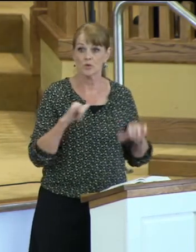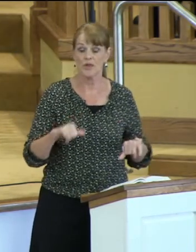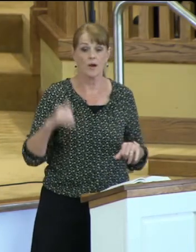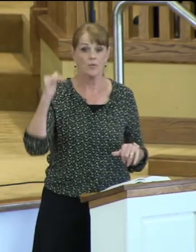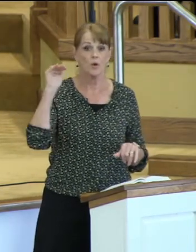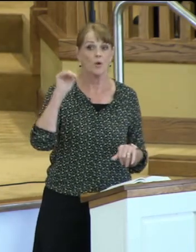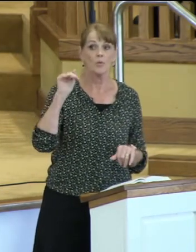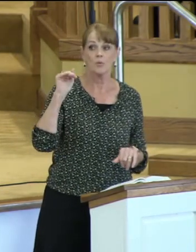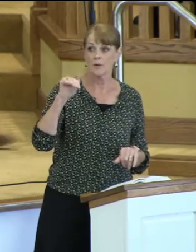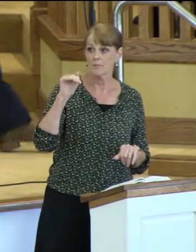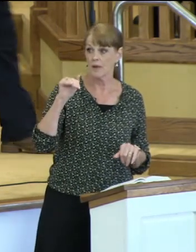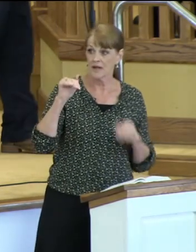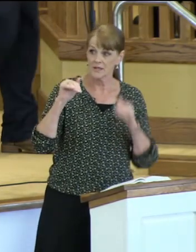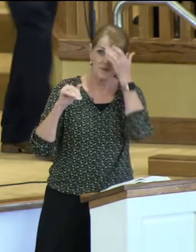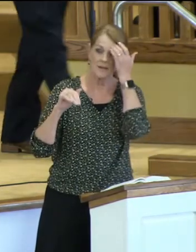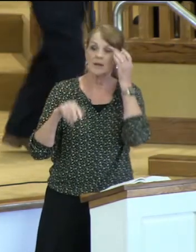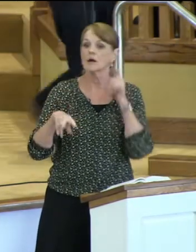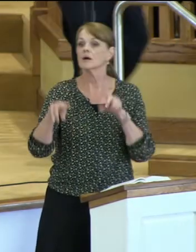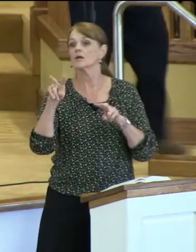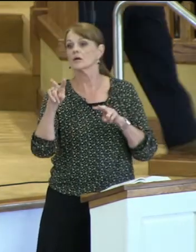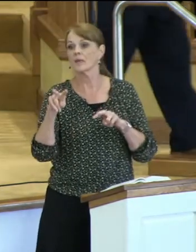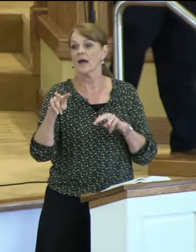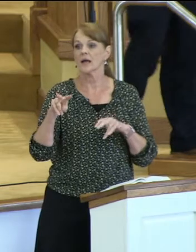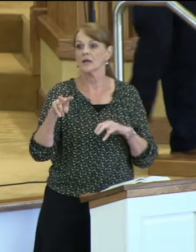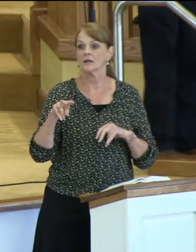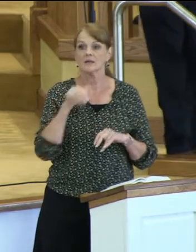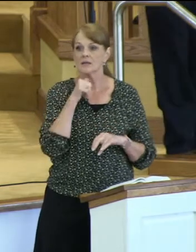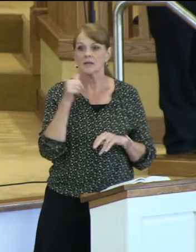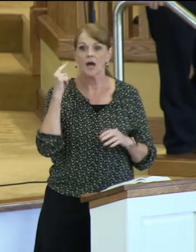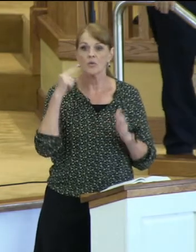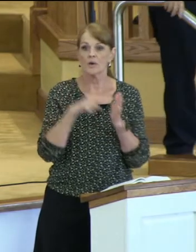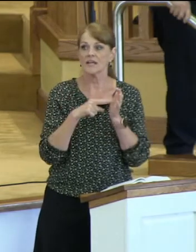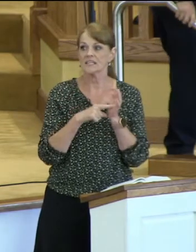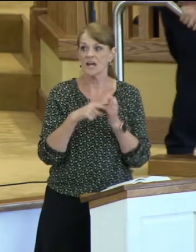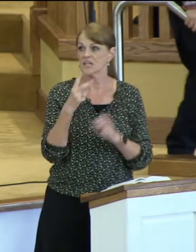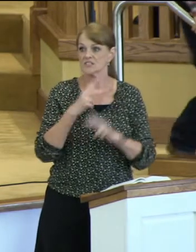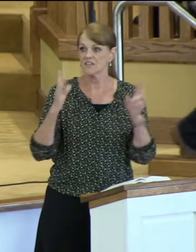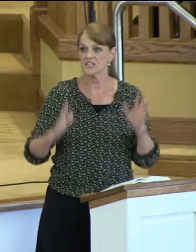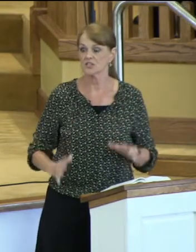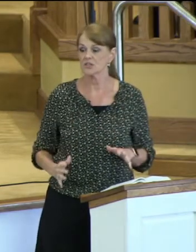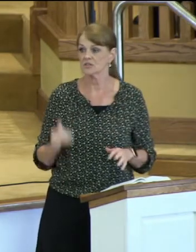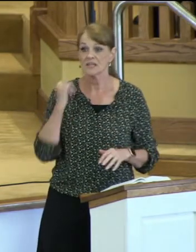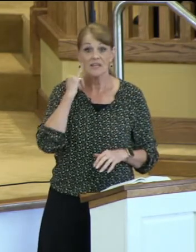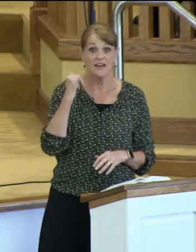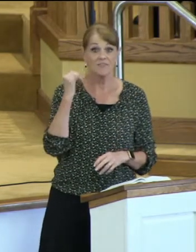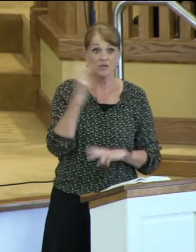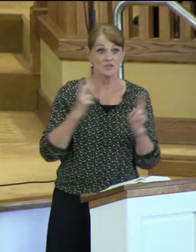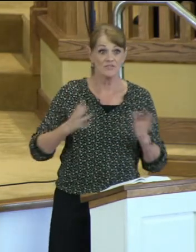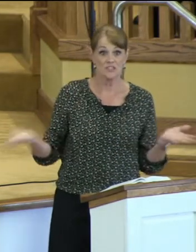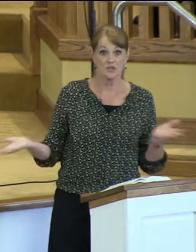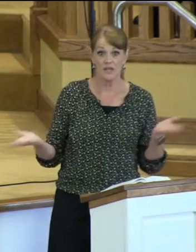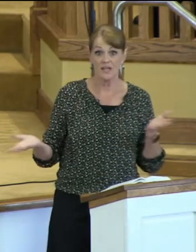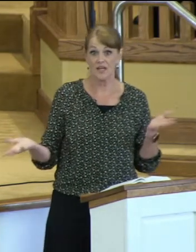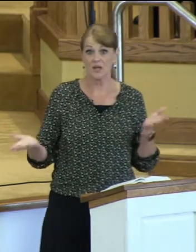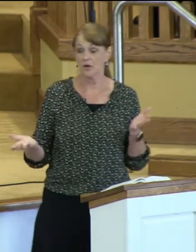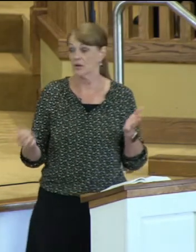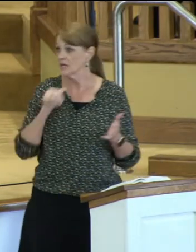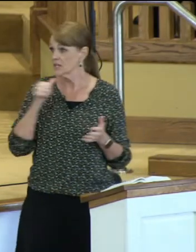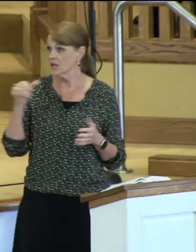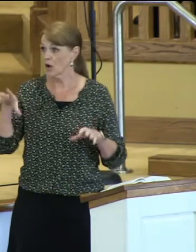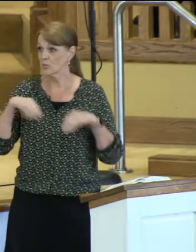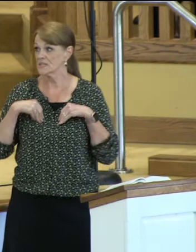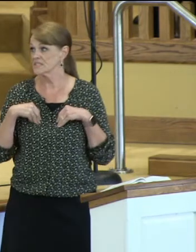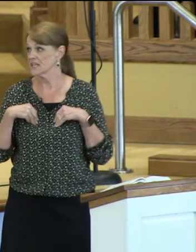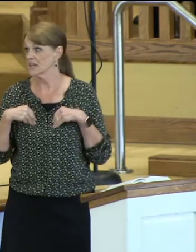reminded, and I just about forgot until I looked back. We didn't recognize visitors. If there is a visitor in the house tonight, and you have not received